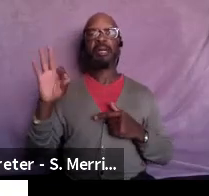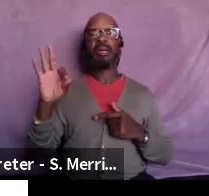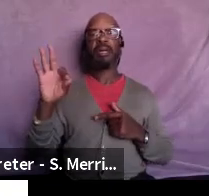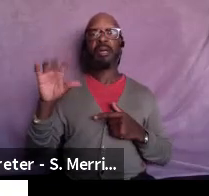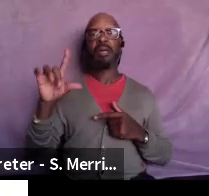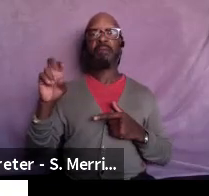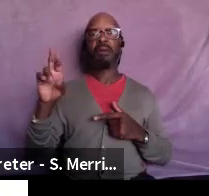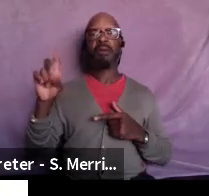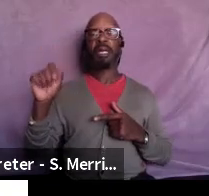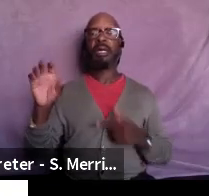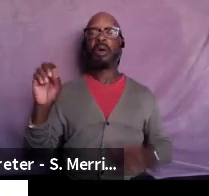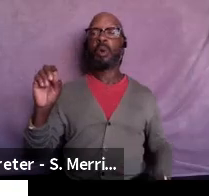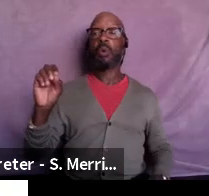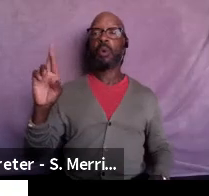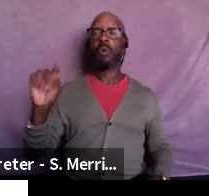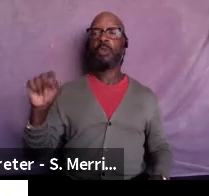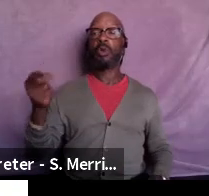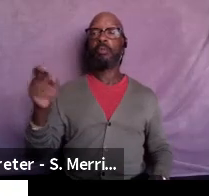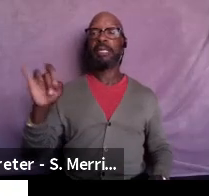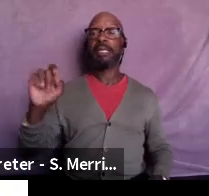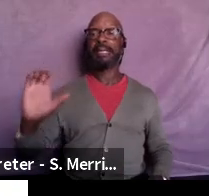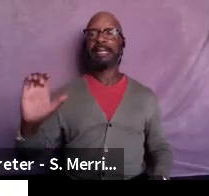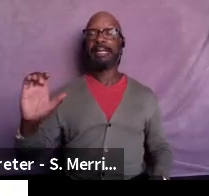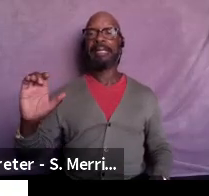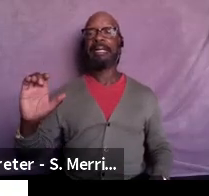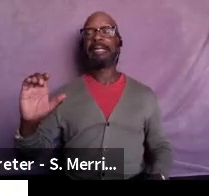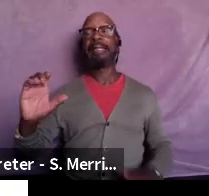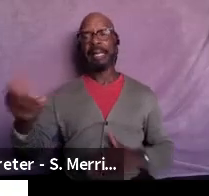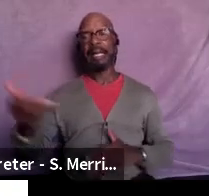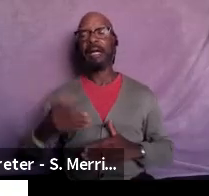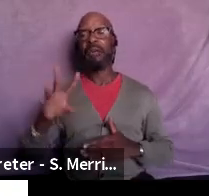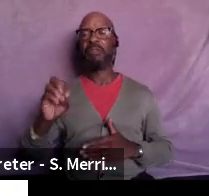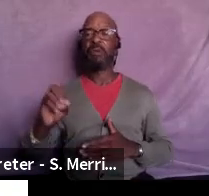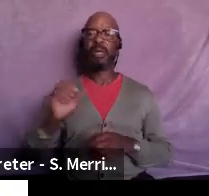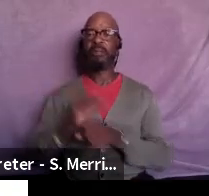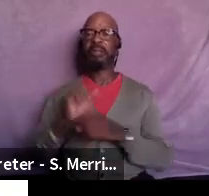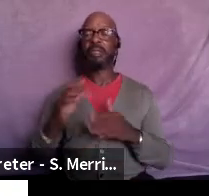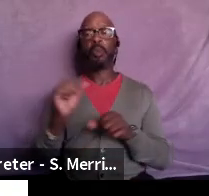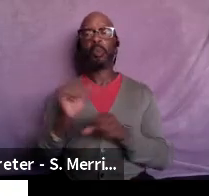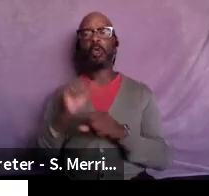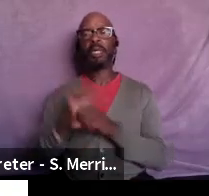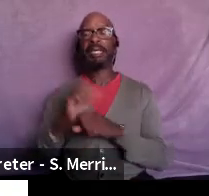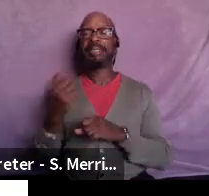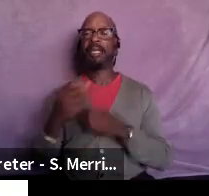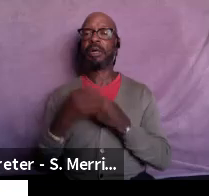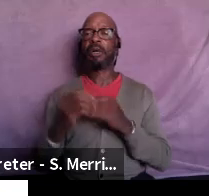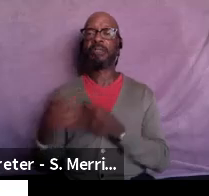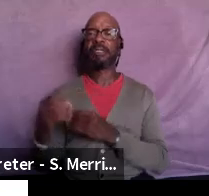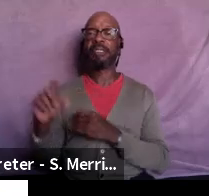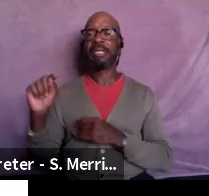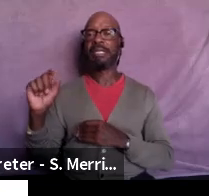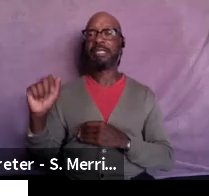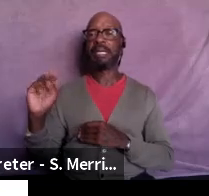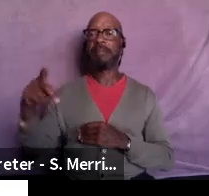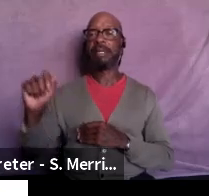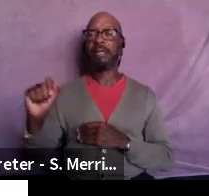a orthopedic practice. It employs 40 physicians working in 10 offices and 20 hospitals in the Tampa area.